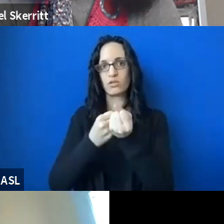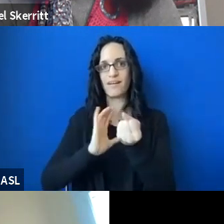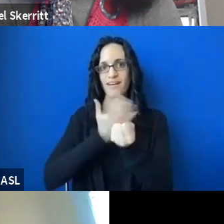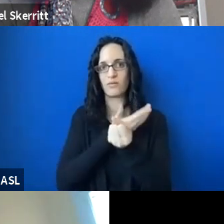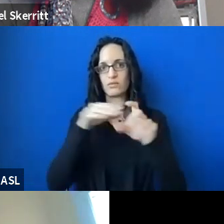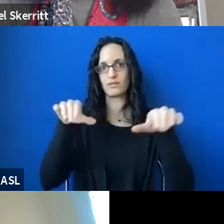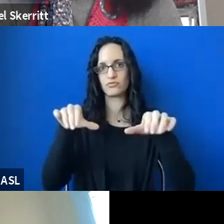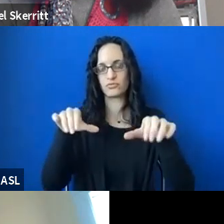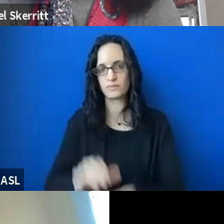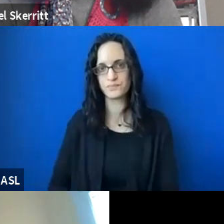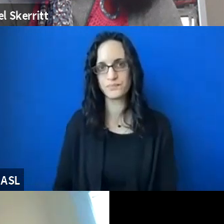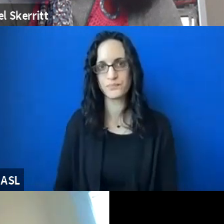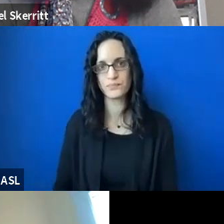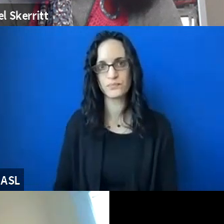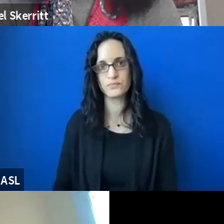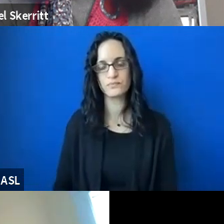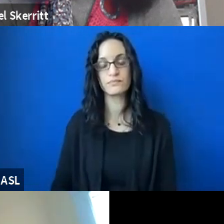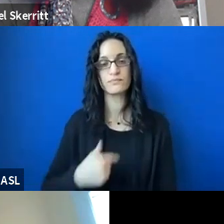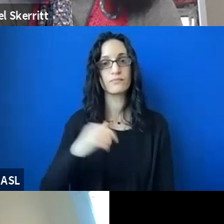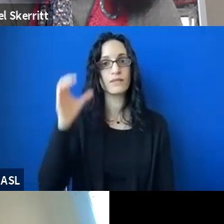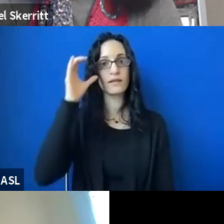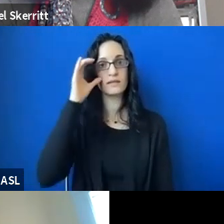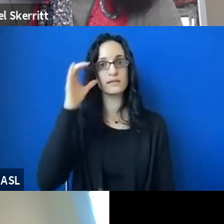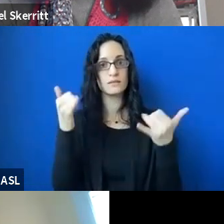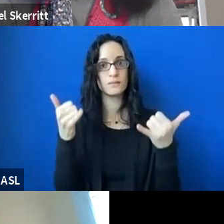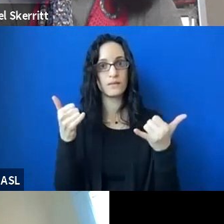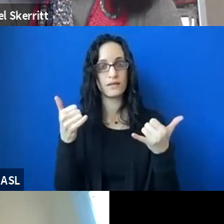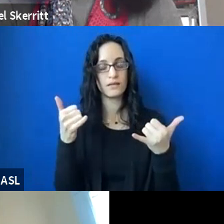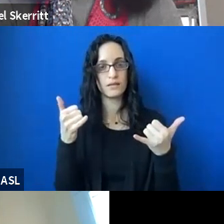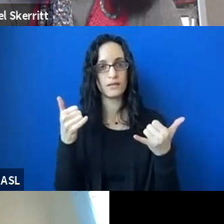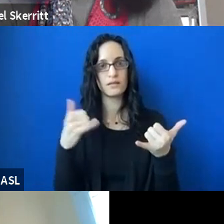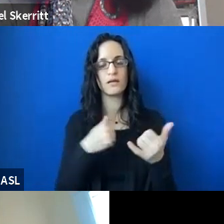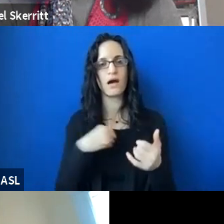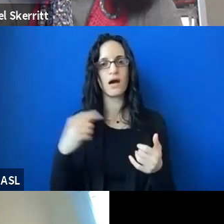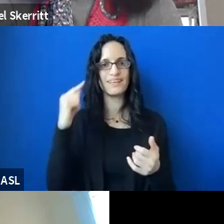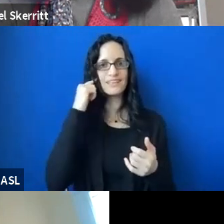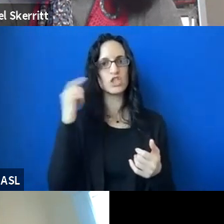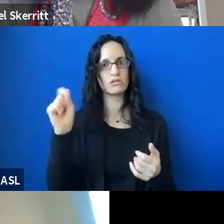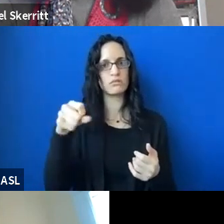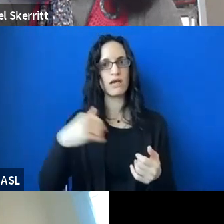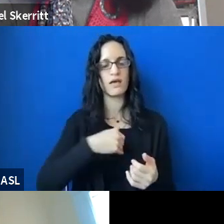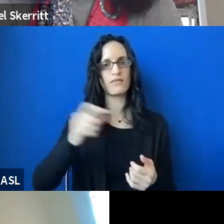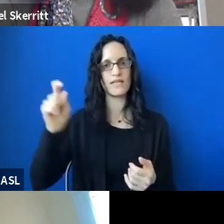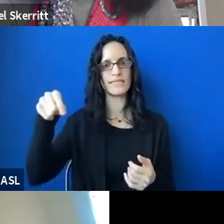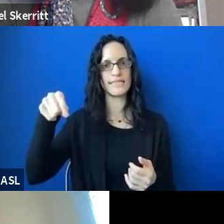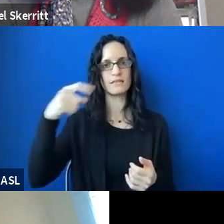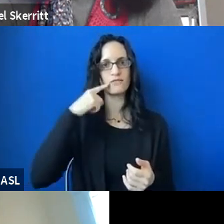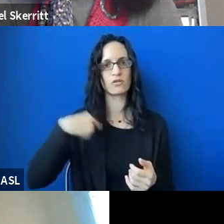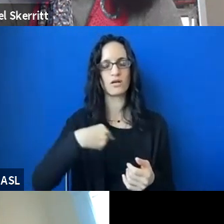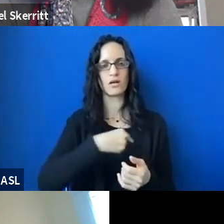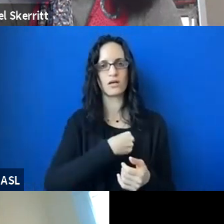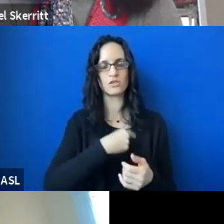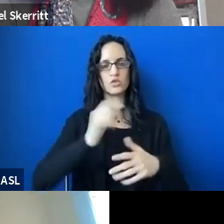And, you know, as I was listening today, I do hear a need for us to, you know, share